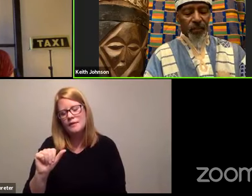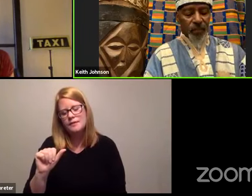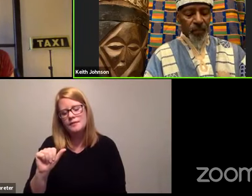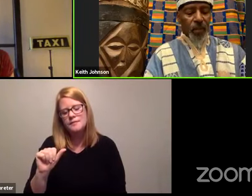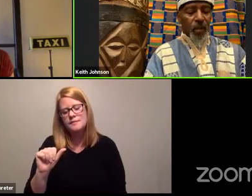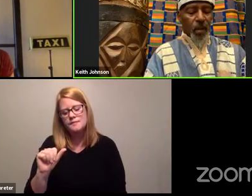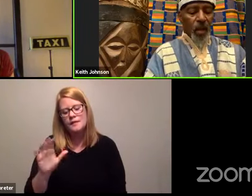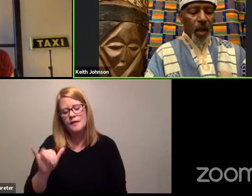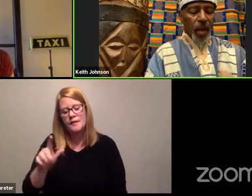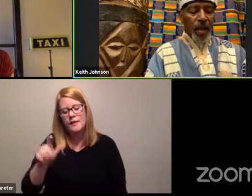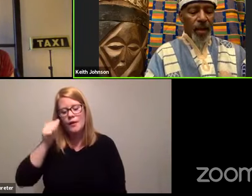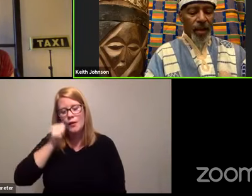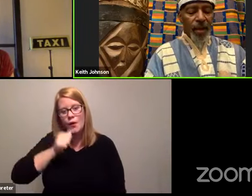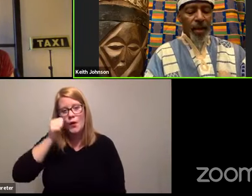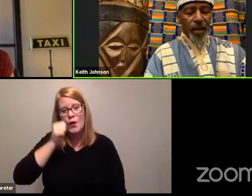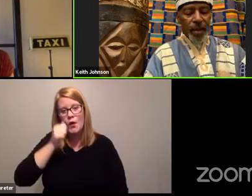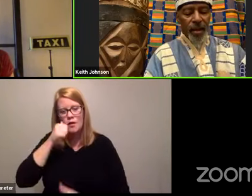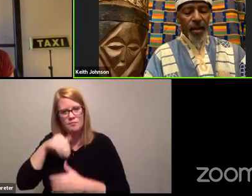sing.